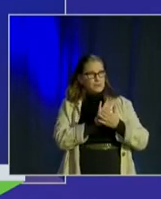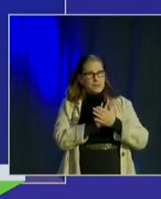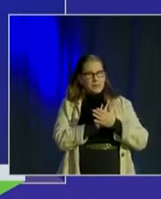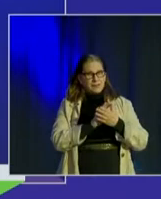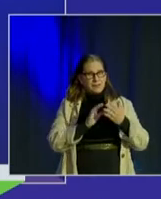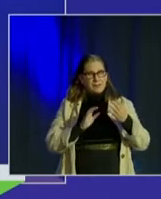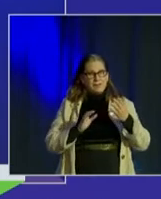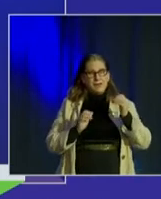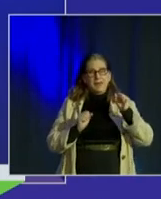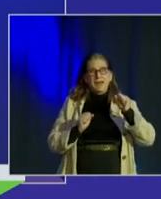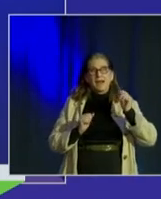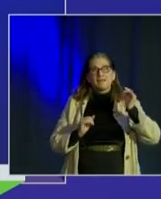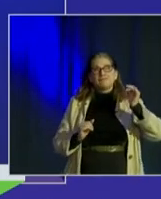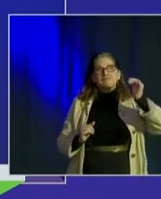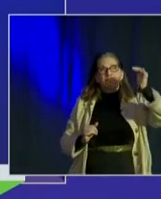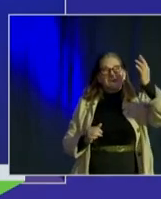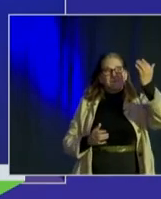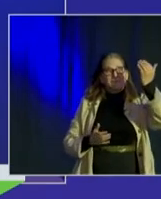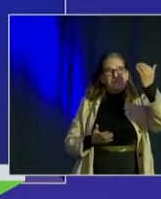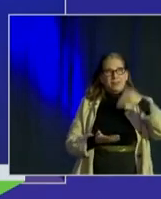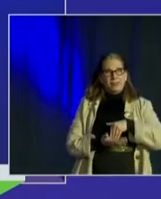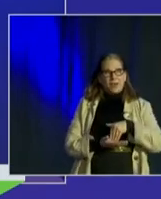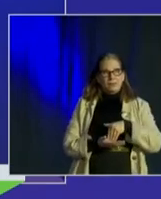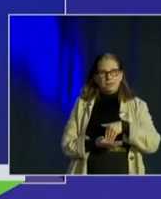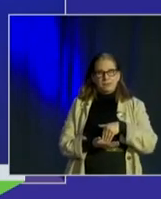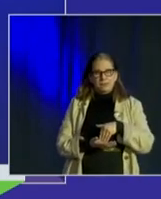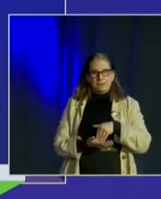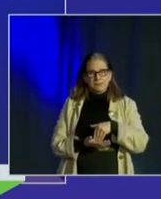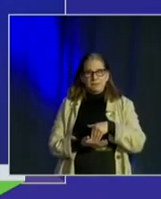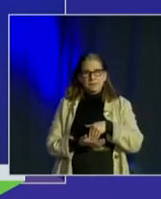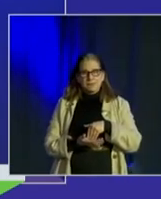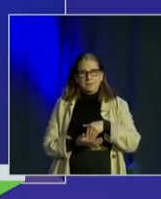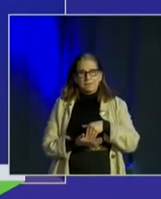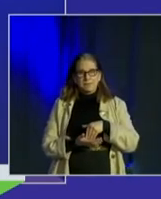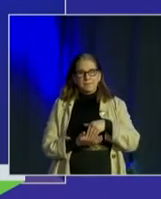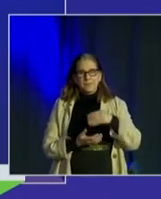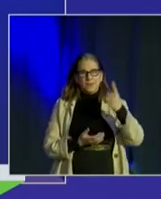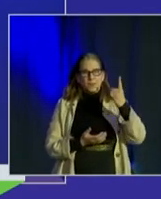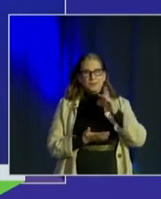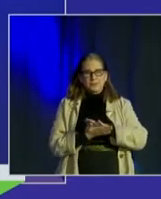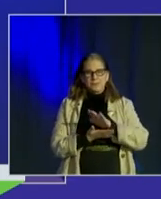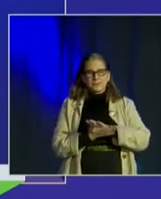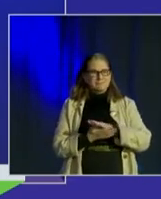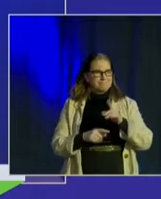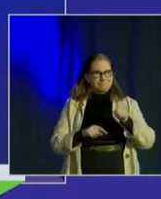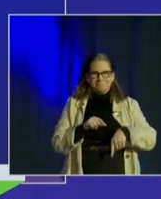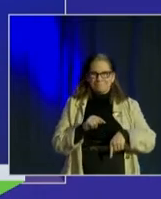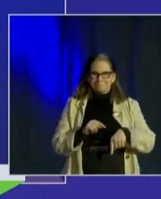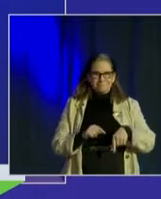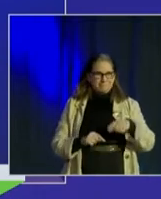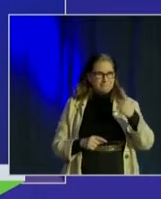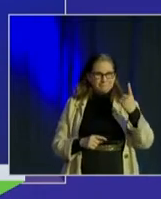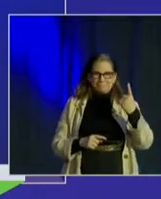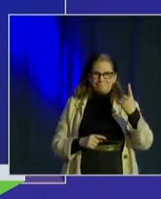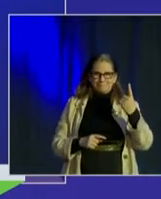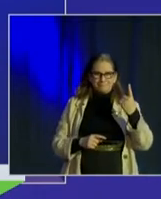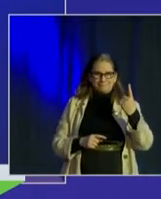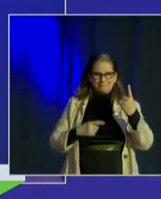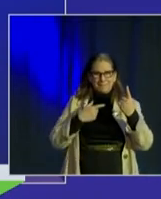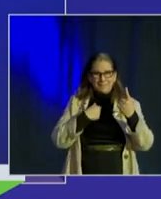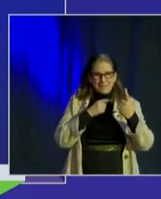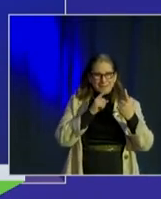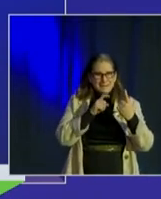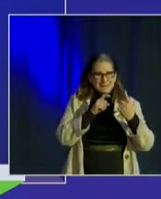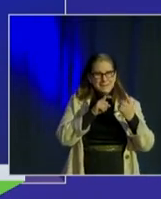school where that's not the case. So we're going to continue to work on a space,